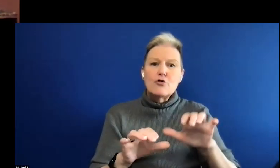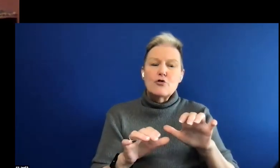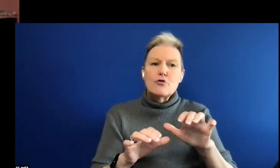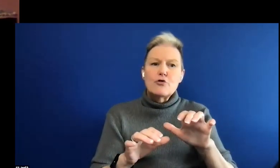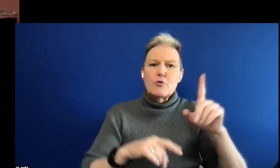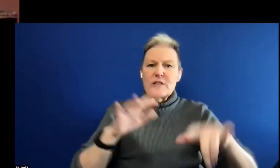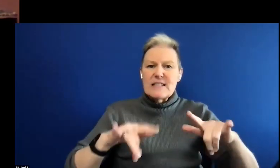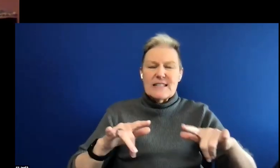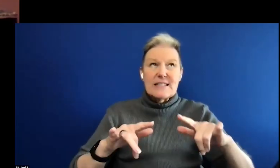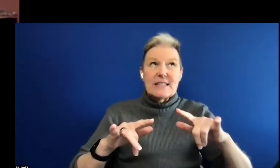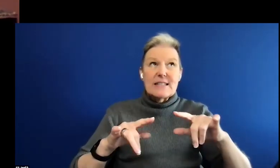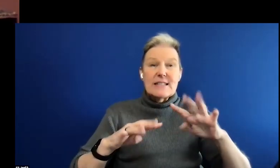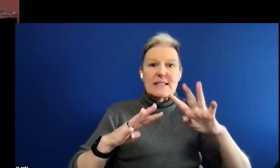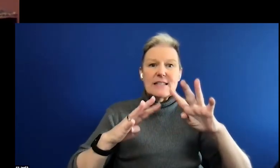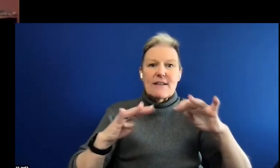differentiation